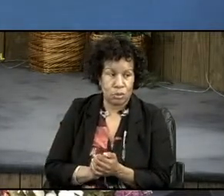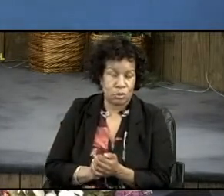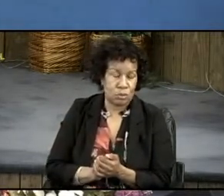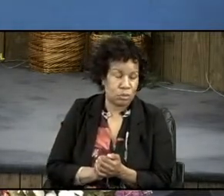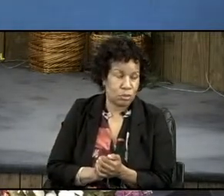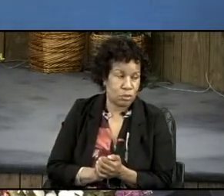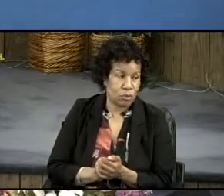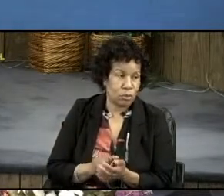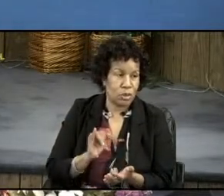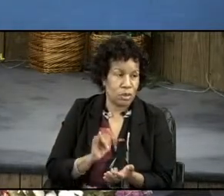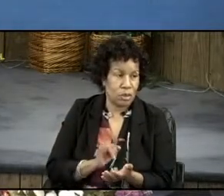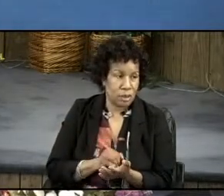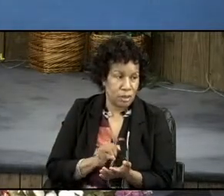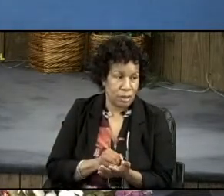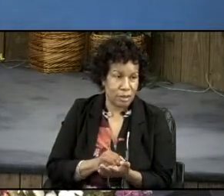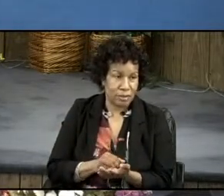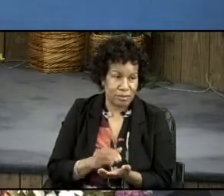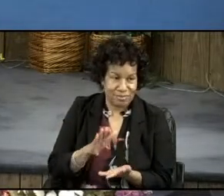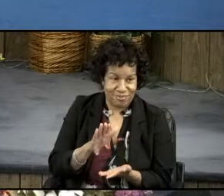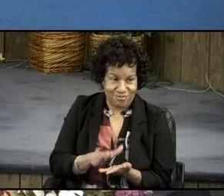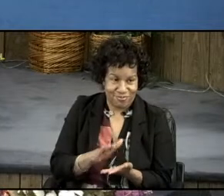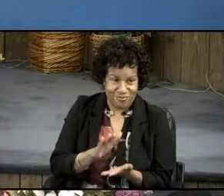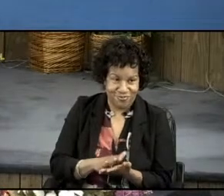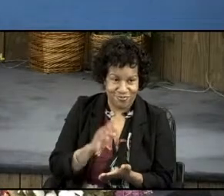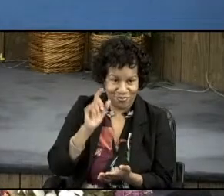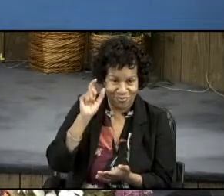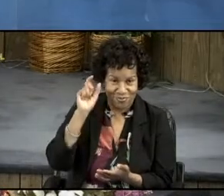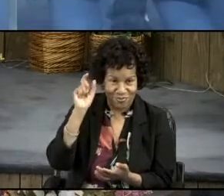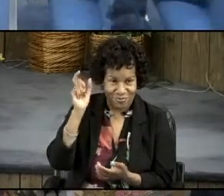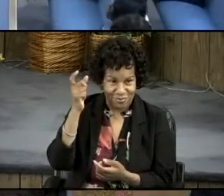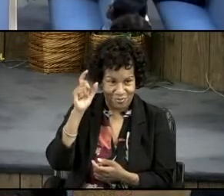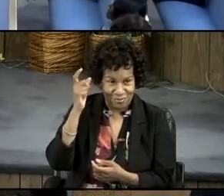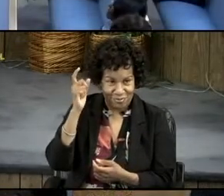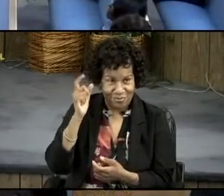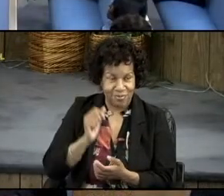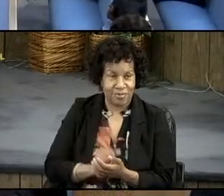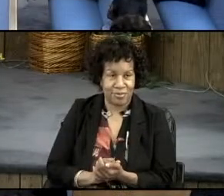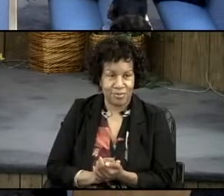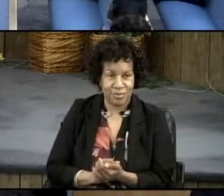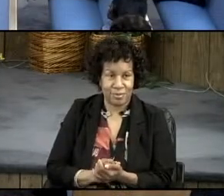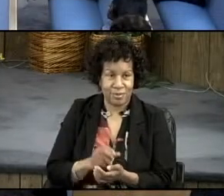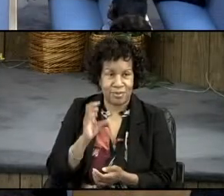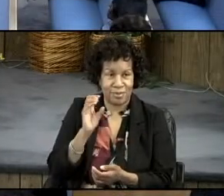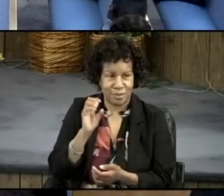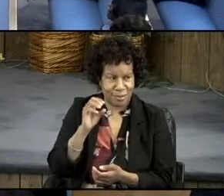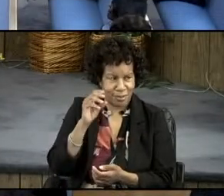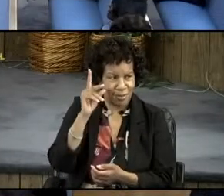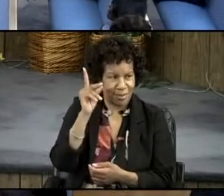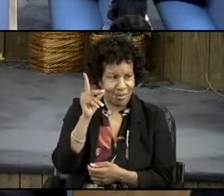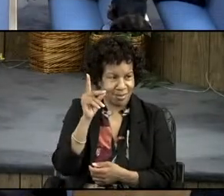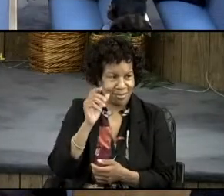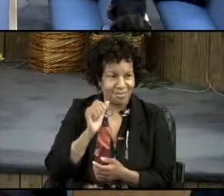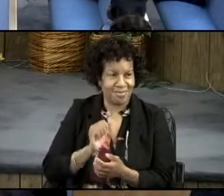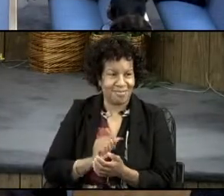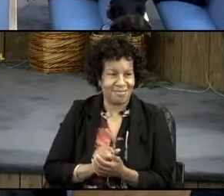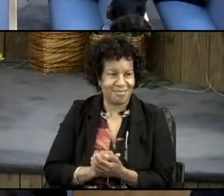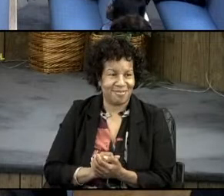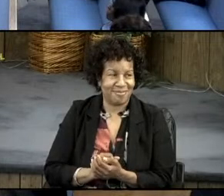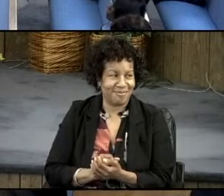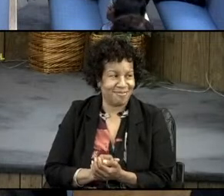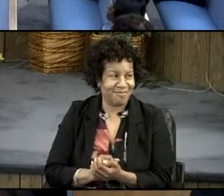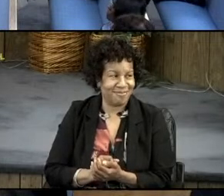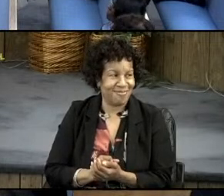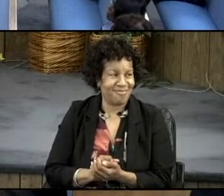Now, if it was a little devil, it'd have been all right. But you say, well, Pastor, I thought you said he was a giant. He was 8.5 to 9.5 feet